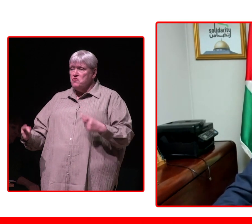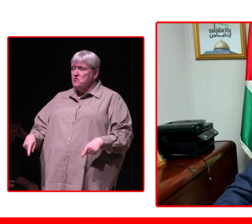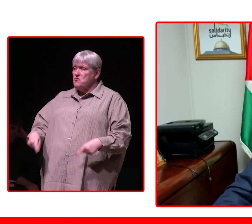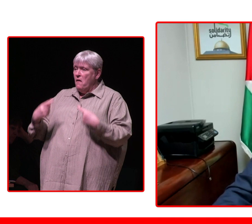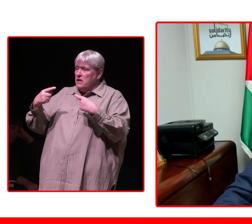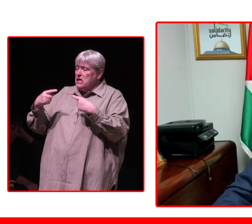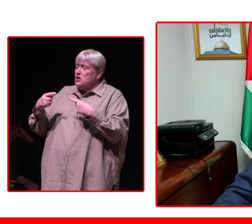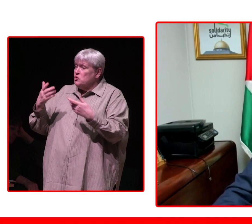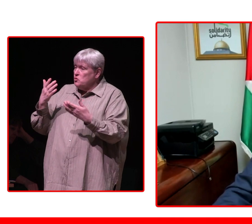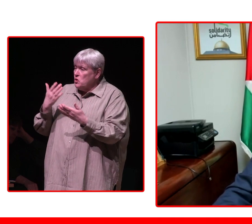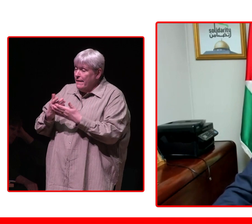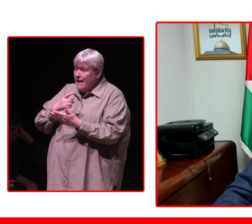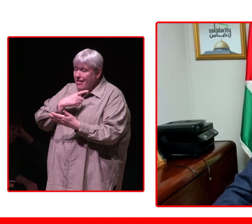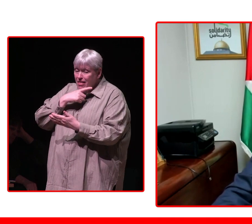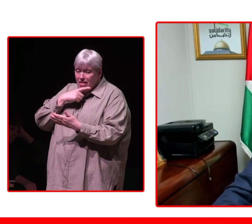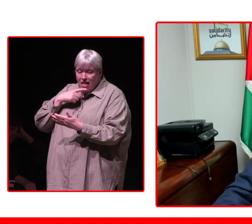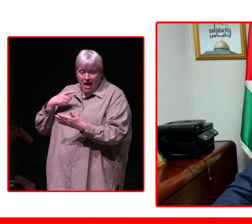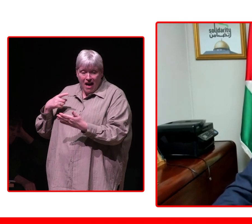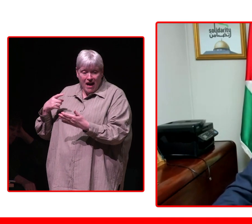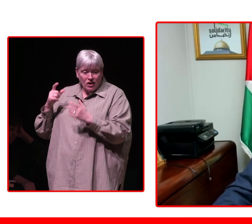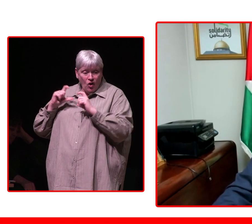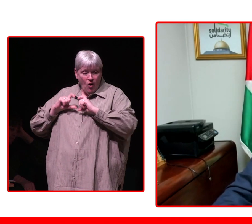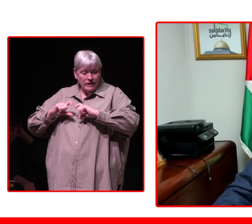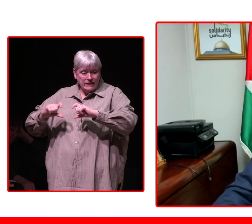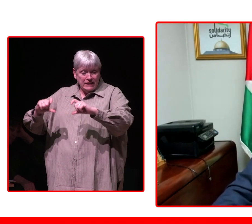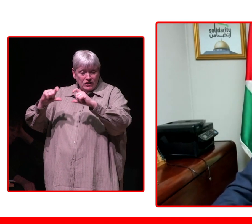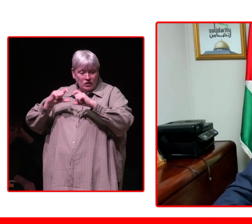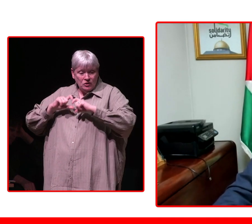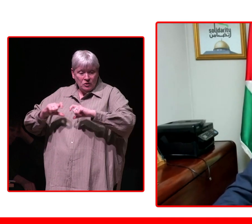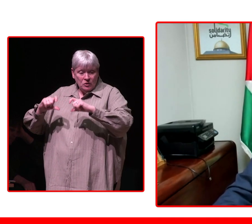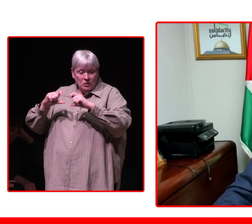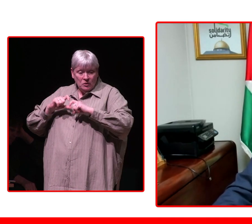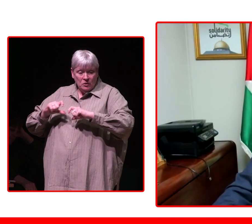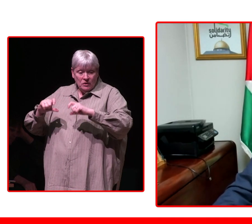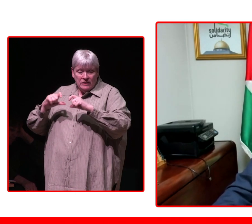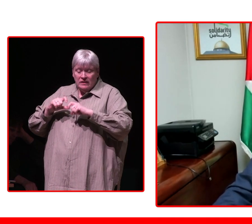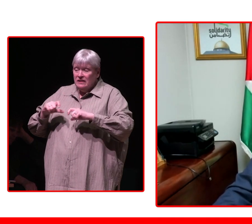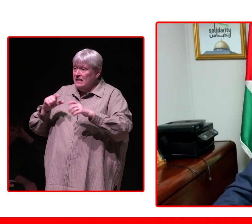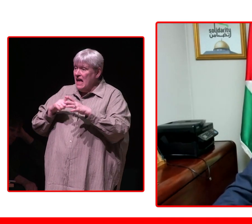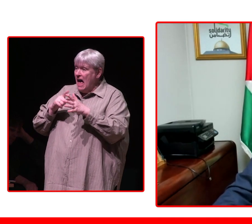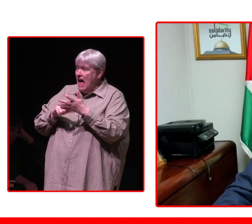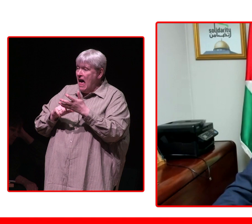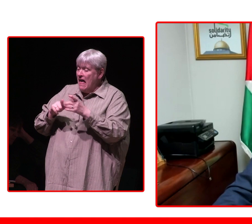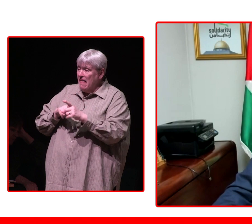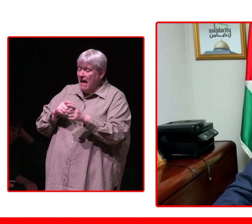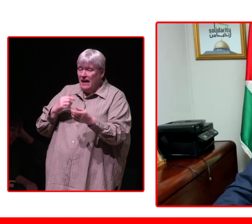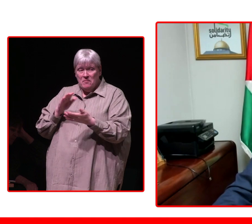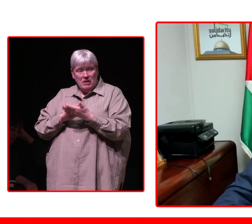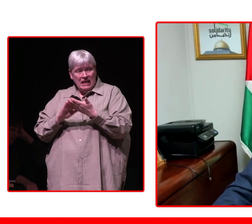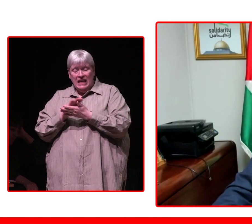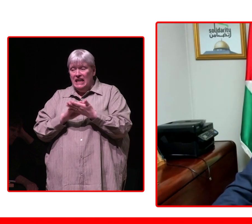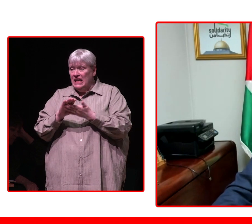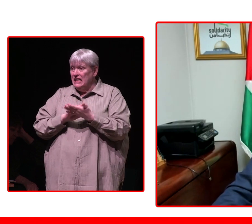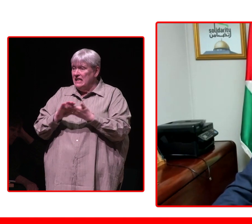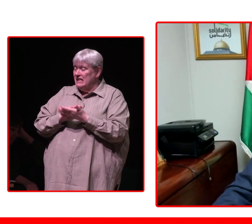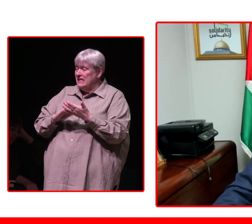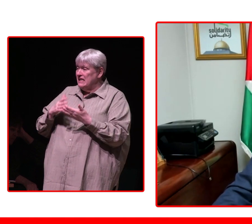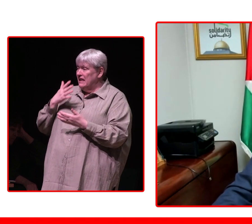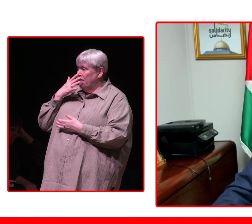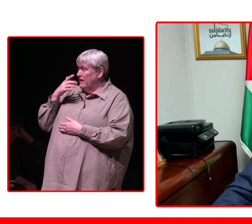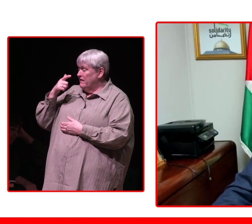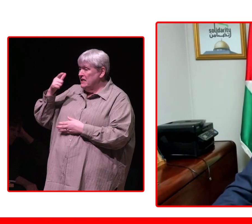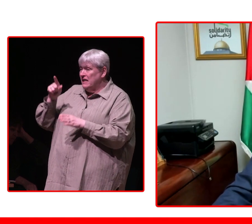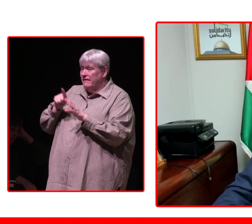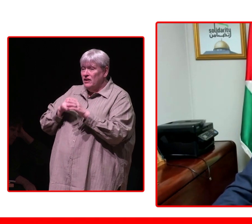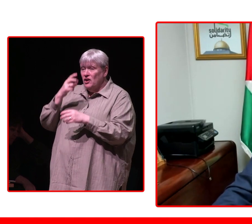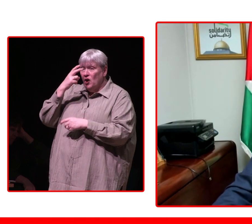kind of ally is continuing to consolidate and deepen an illegal 57-year-old occupation, contradicting even the